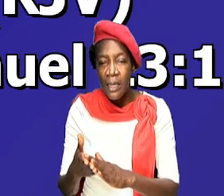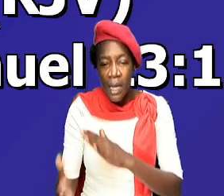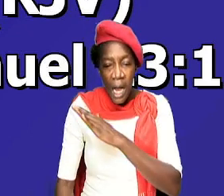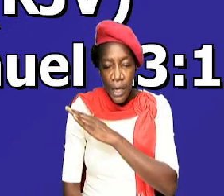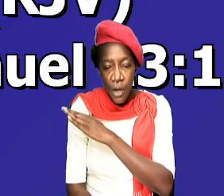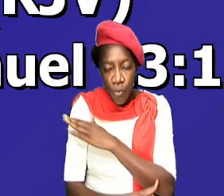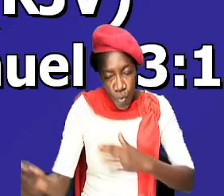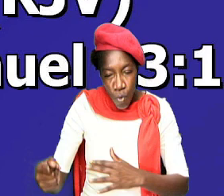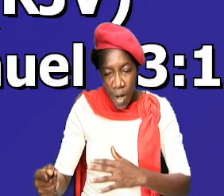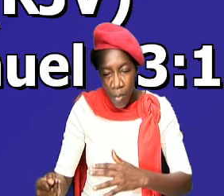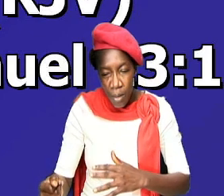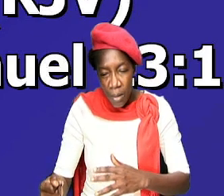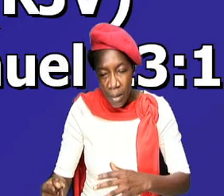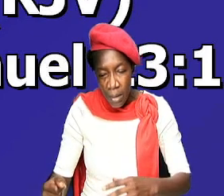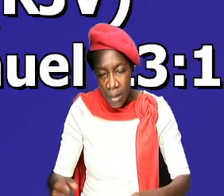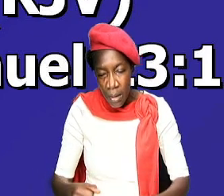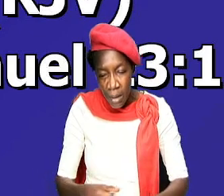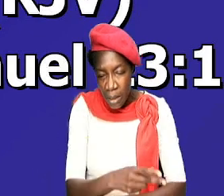the threshing floors.